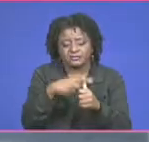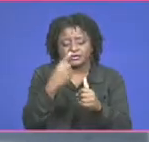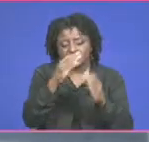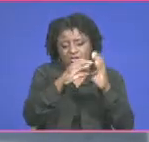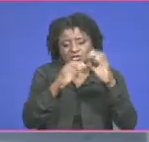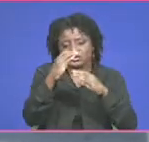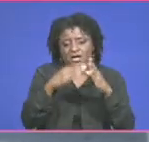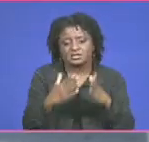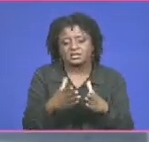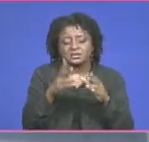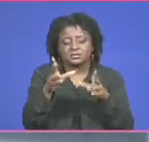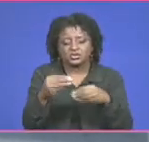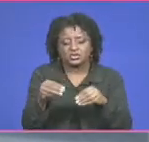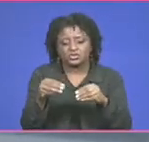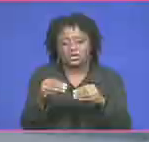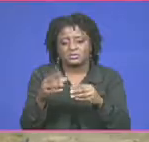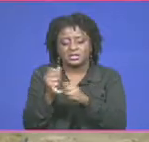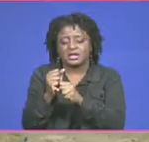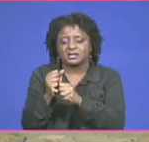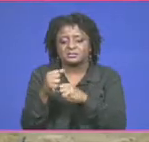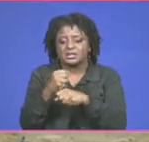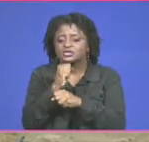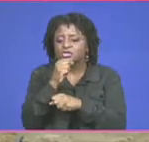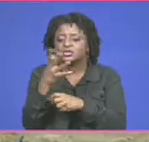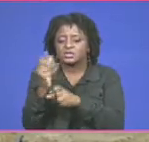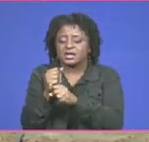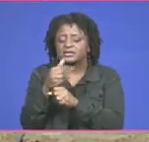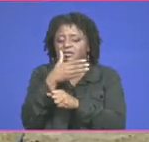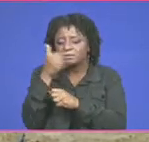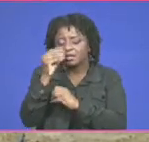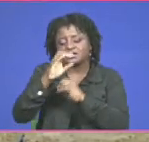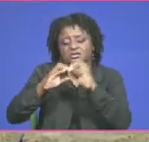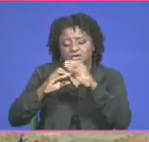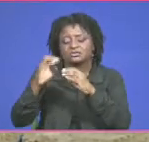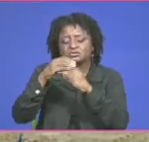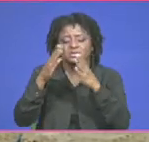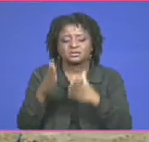around to ensure you get the best. Cleopatra Murphy, ZNS Network News.